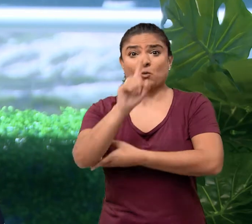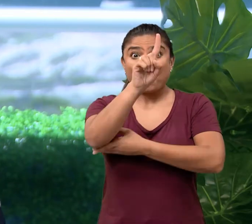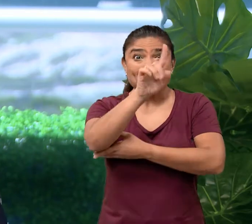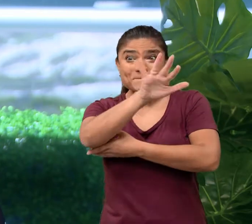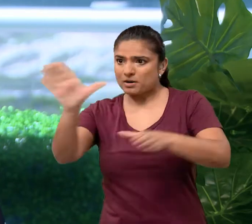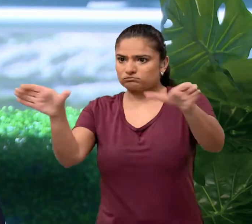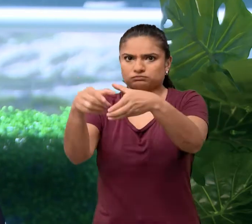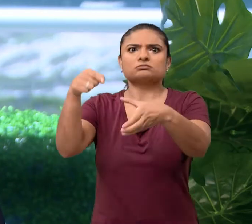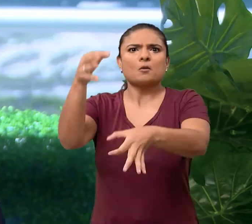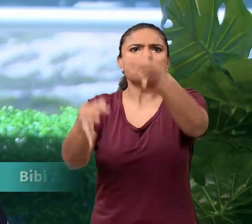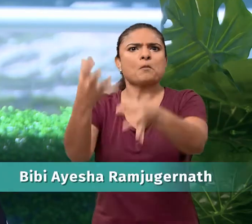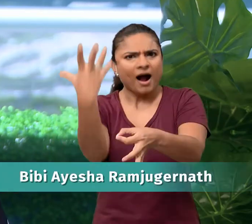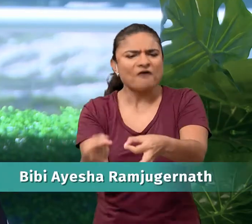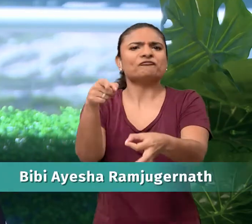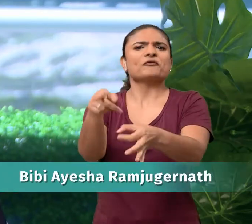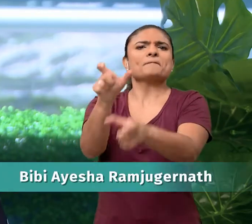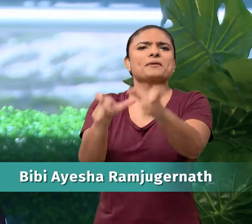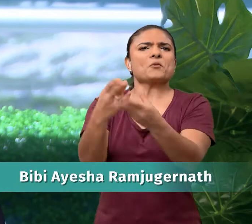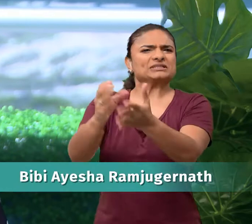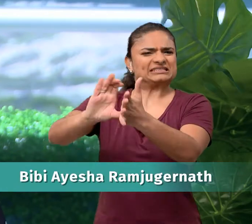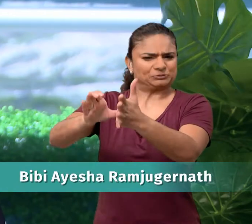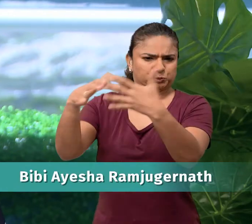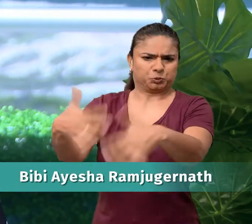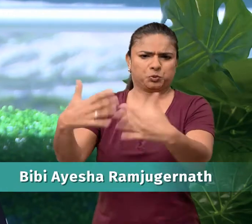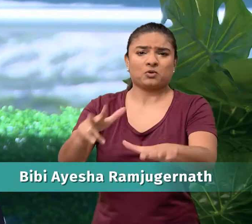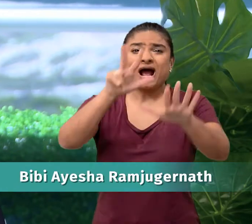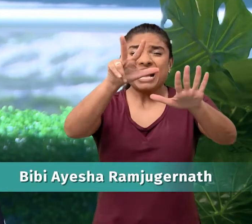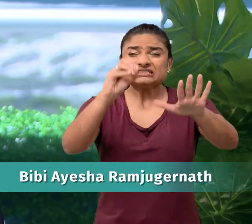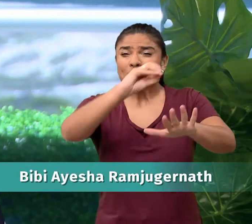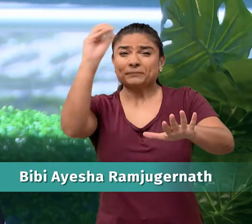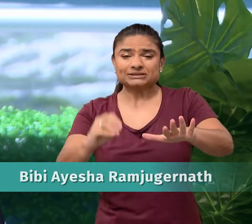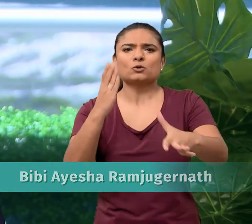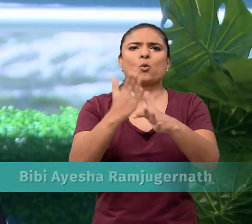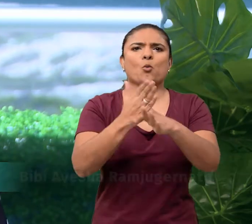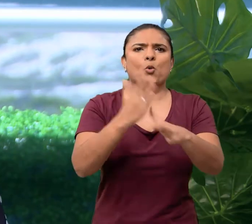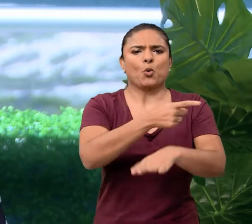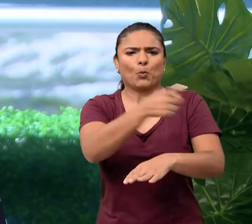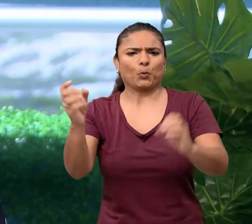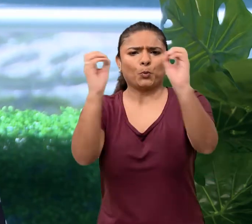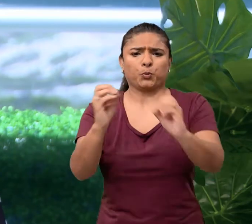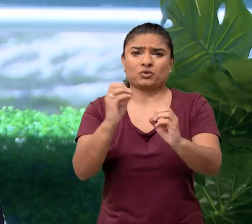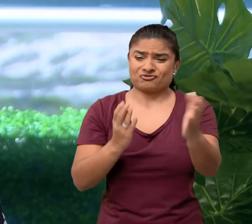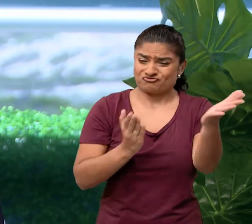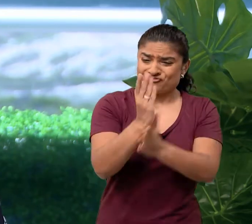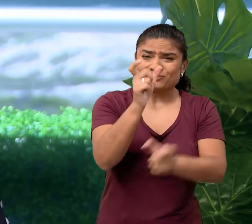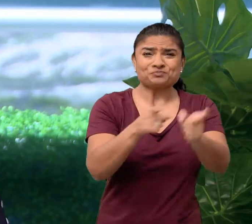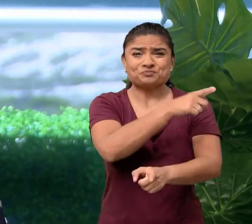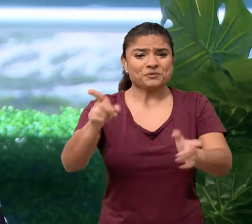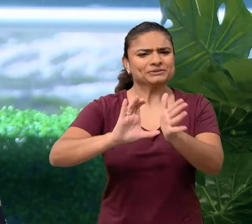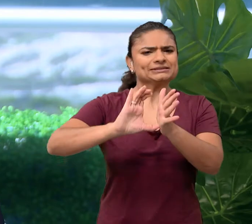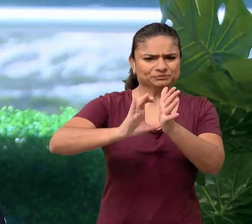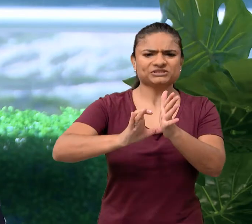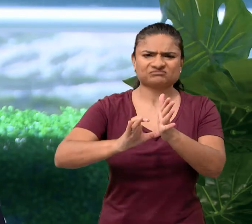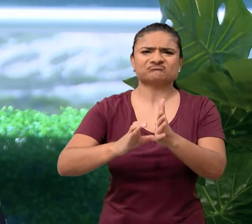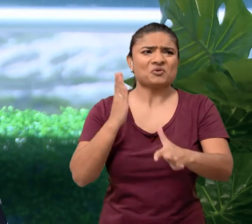15% of the world's population. About 80% are of working age. The right of people with disabilities to